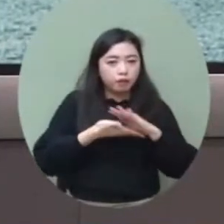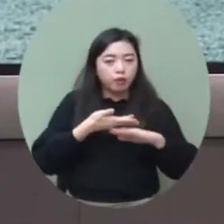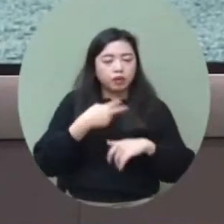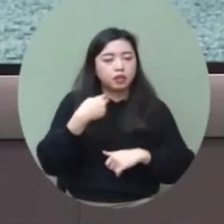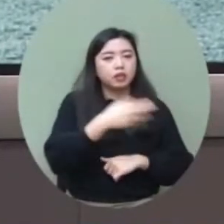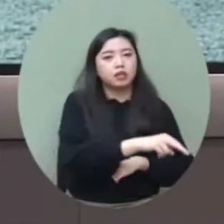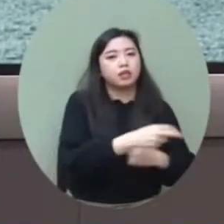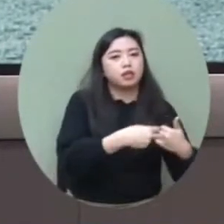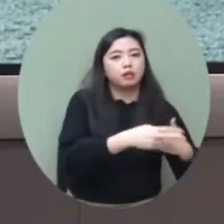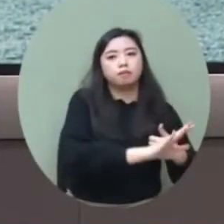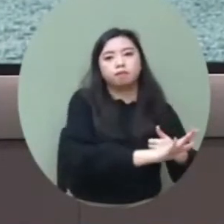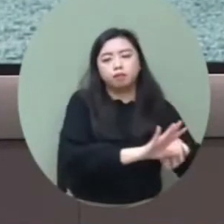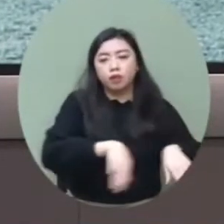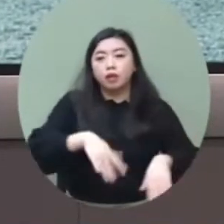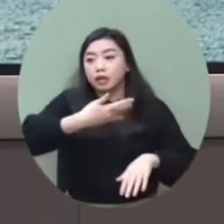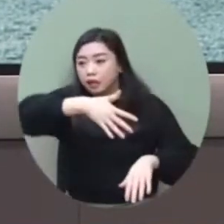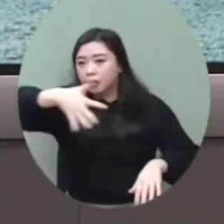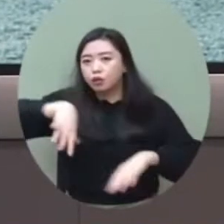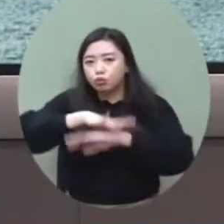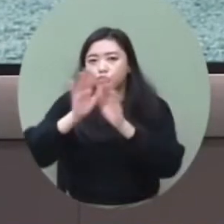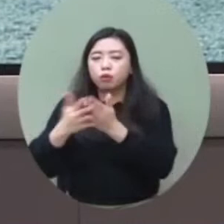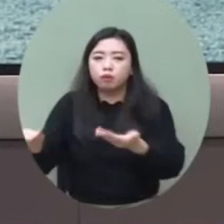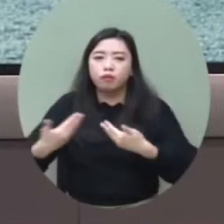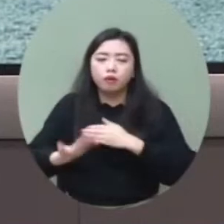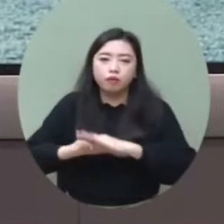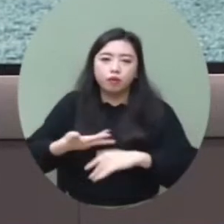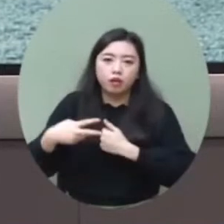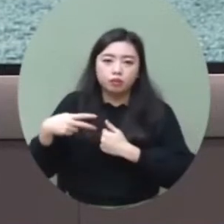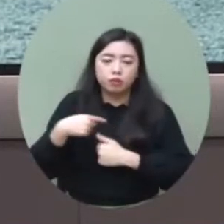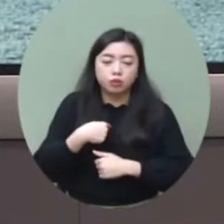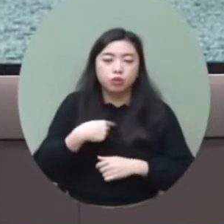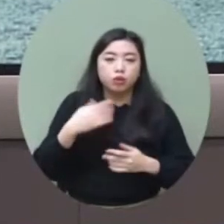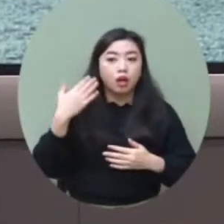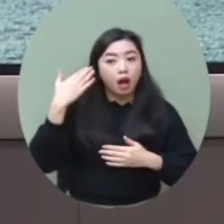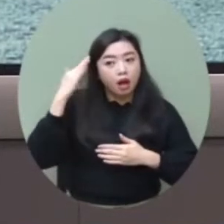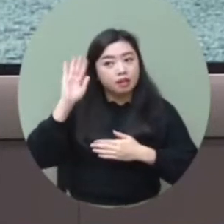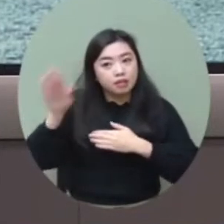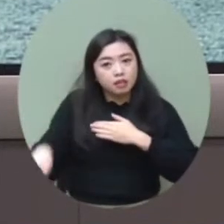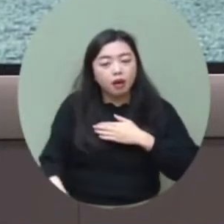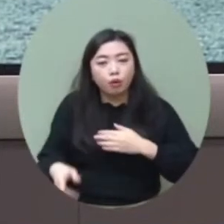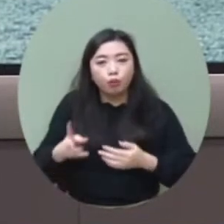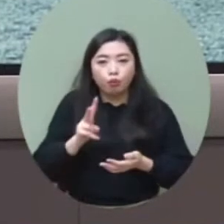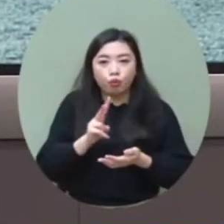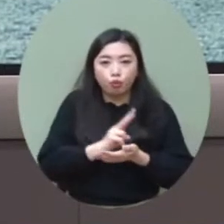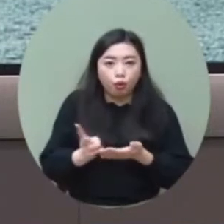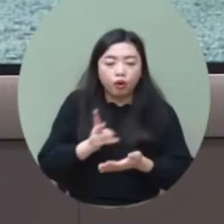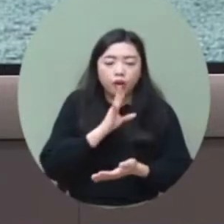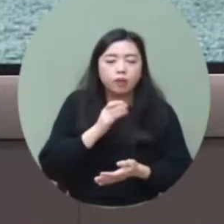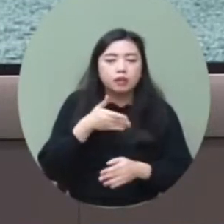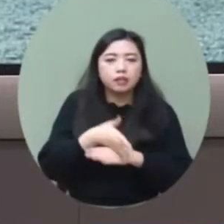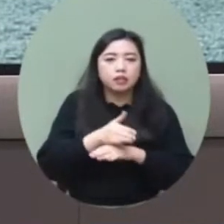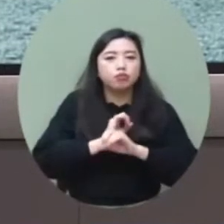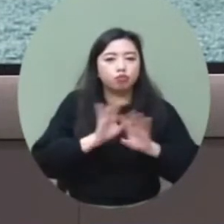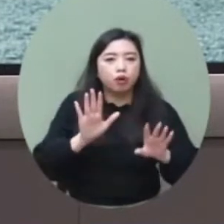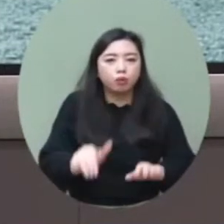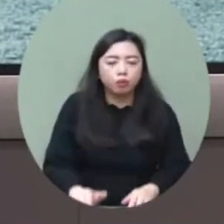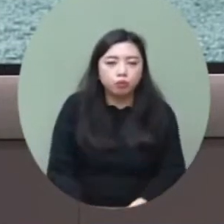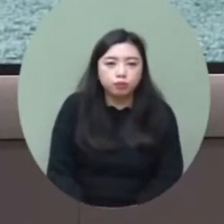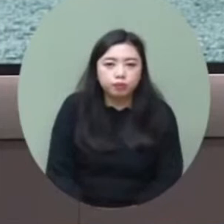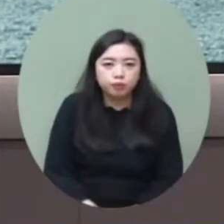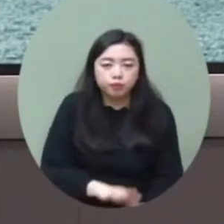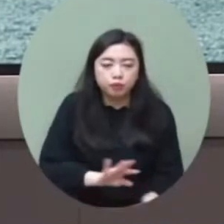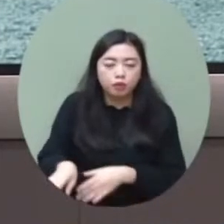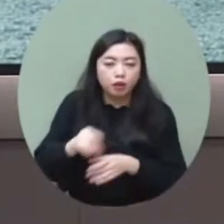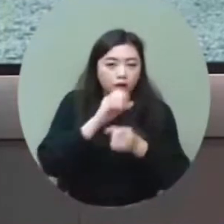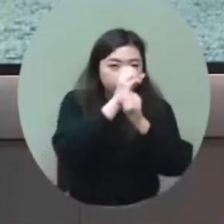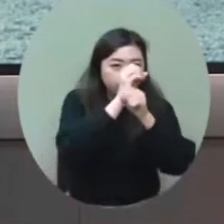from the HA will be confirmed. If there is any change, we will